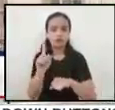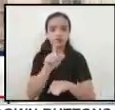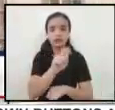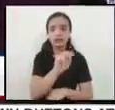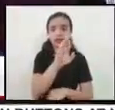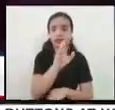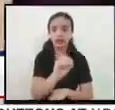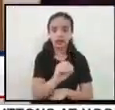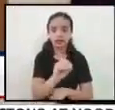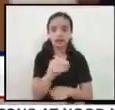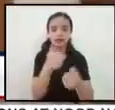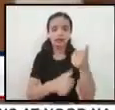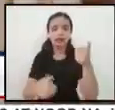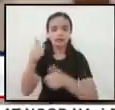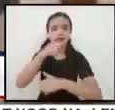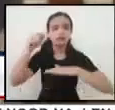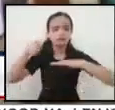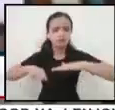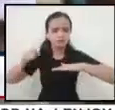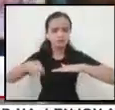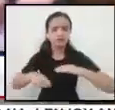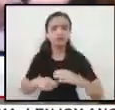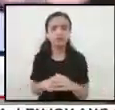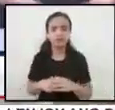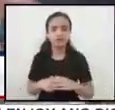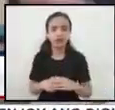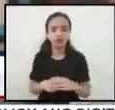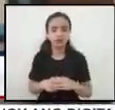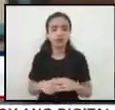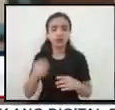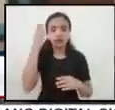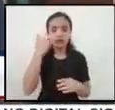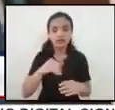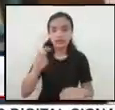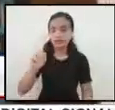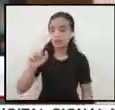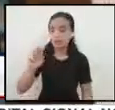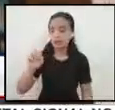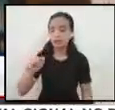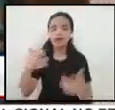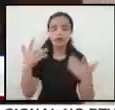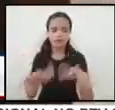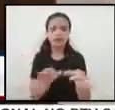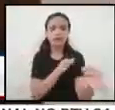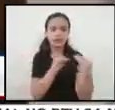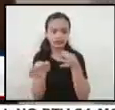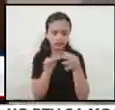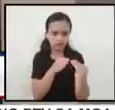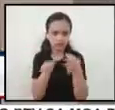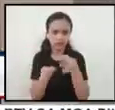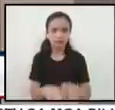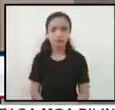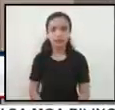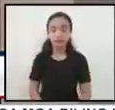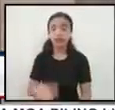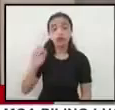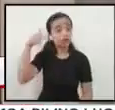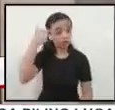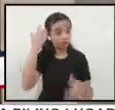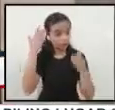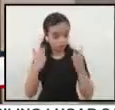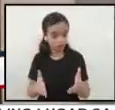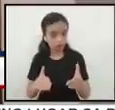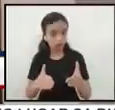inilabas ng korte. Nakapagpaliwanag na rin kasi si Mamba sa harap nila. Governor Mamba was released as